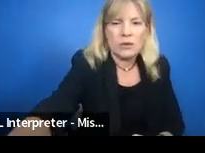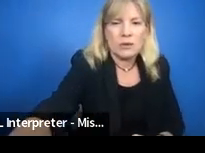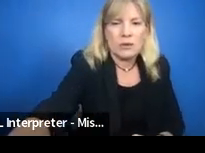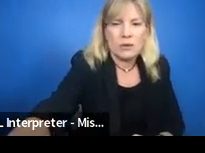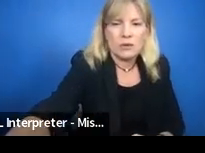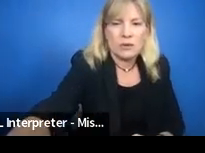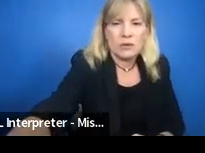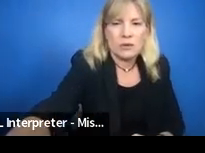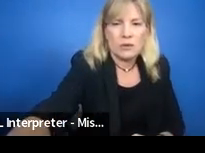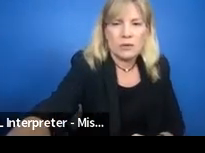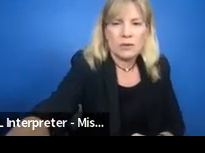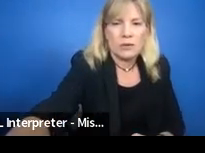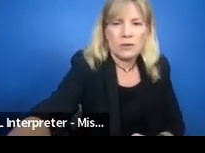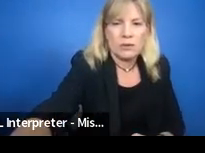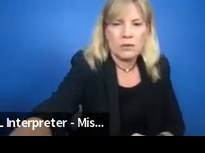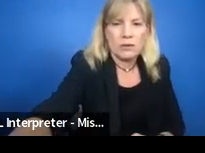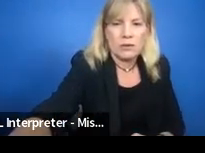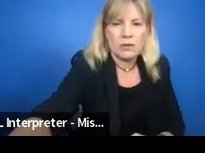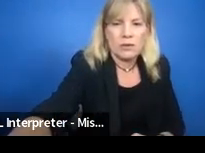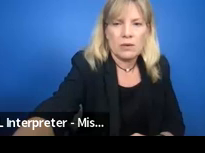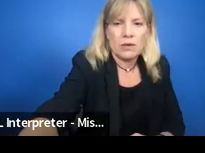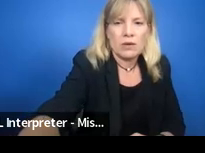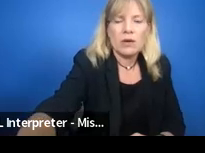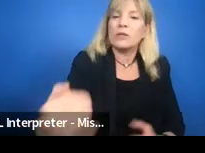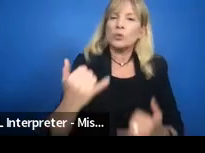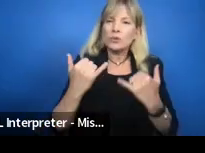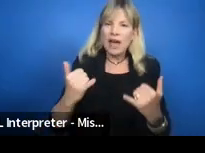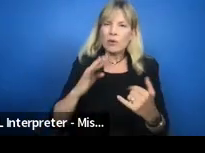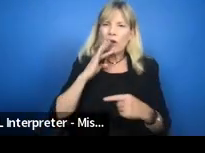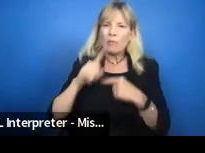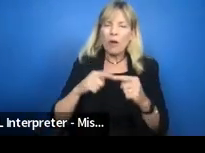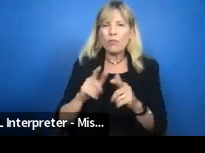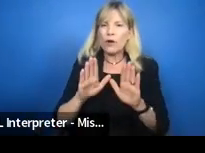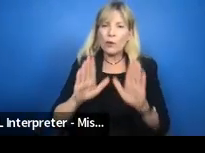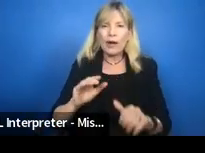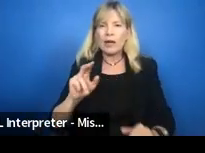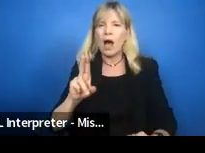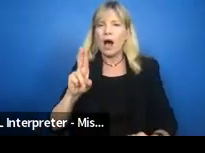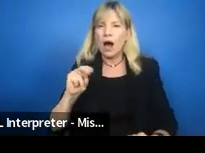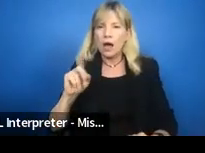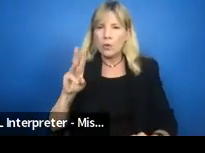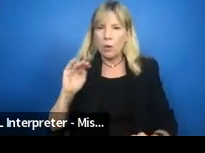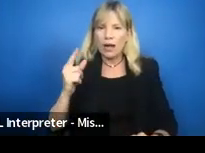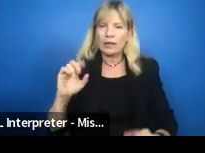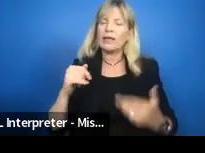Today's discussion is about what's called the Great Unwinding. During the COVID emergency,